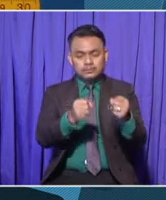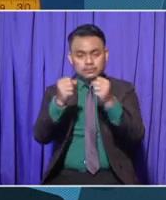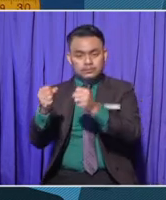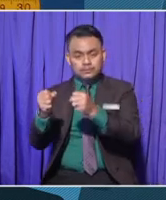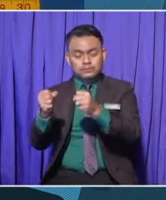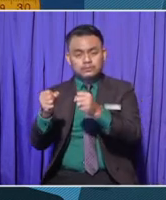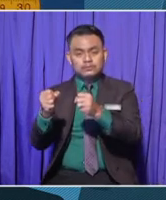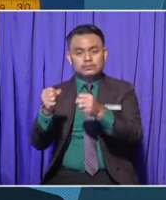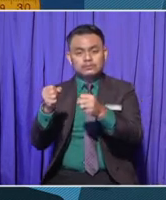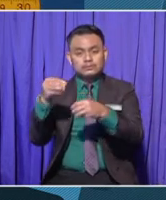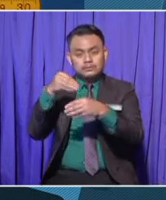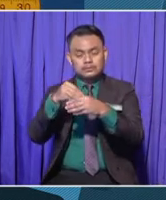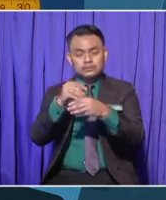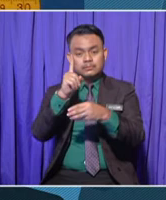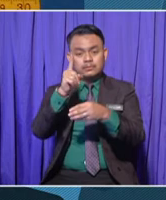one row.